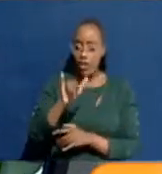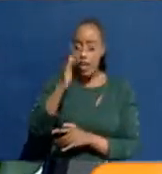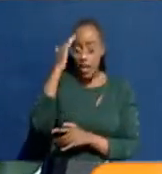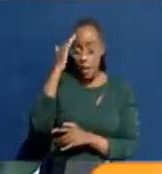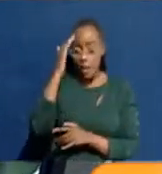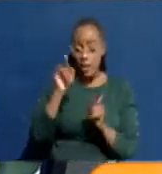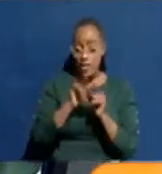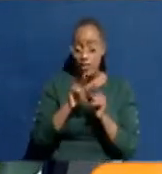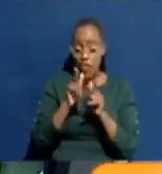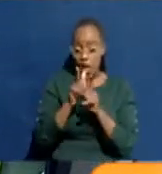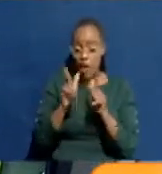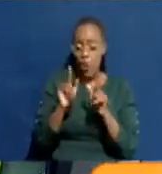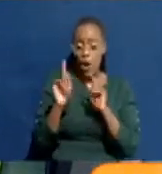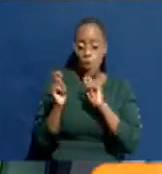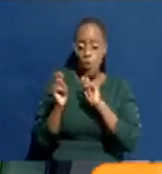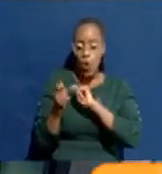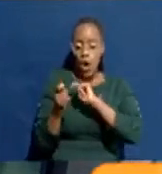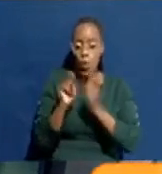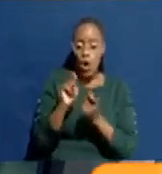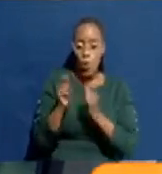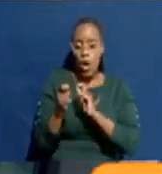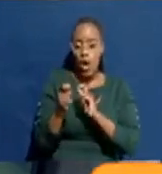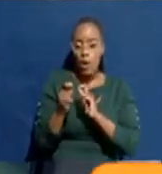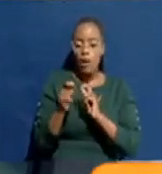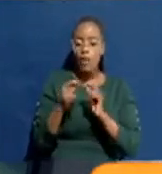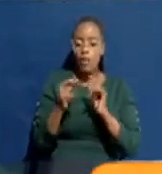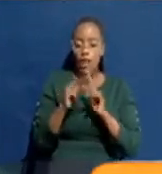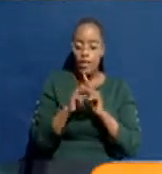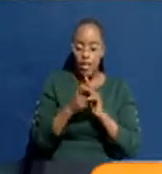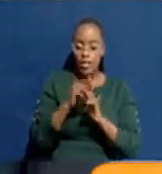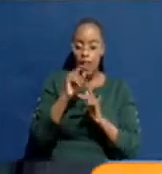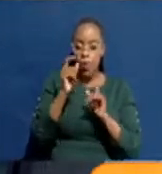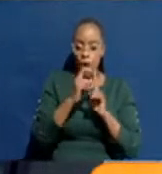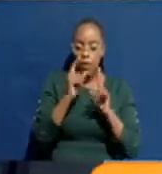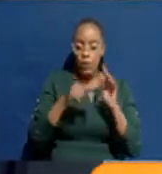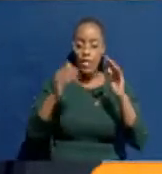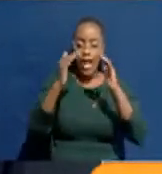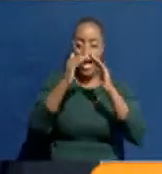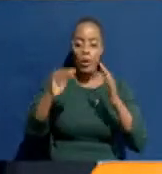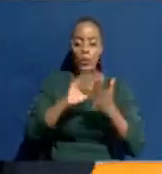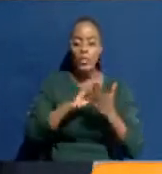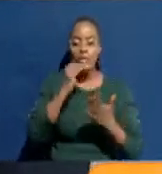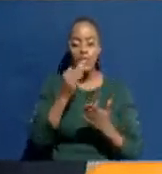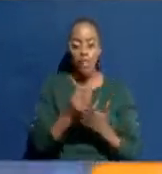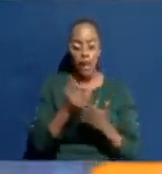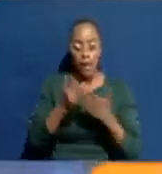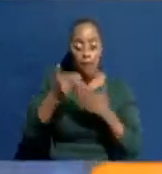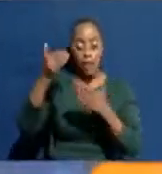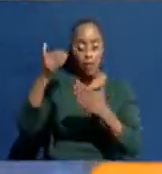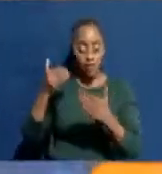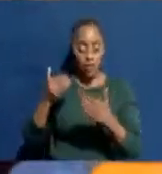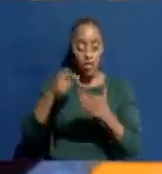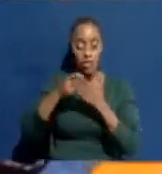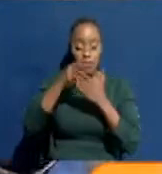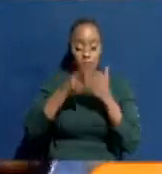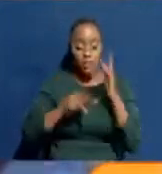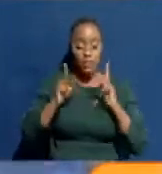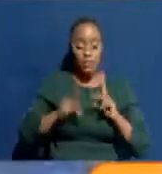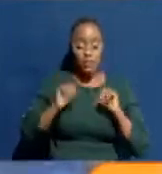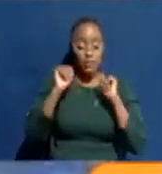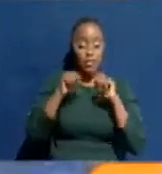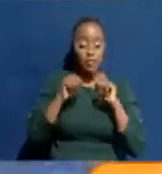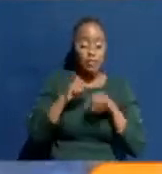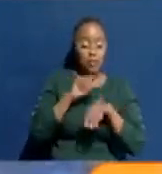around the language, the words. Mm. You know, the initial word was a housing fund. You tax the people who can